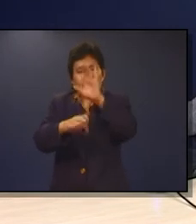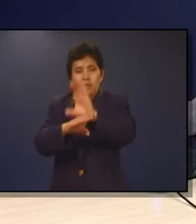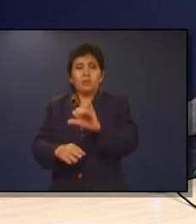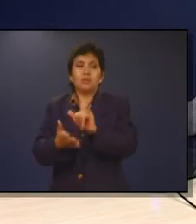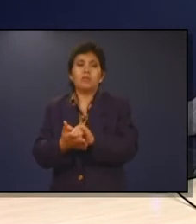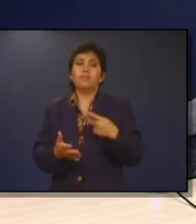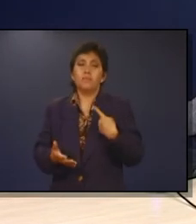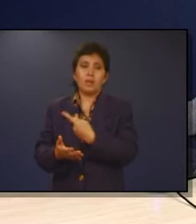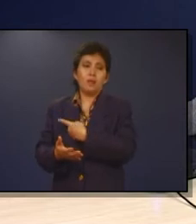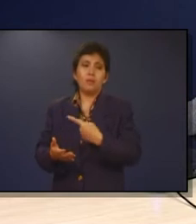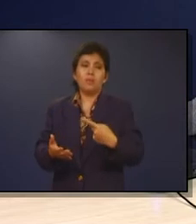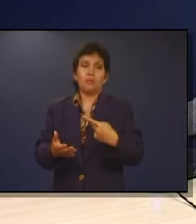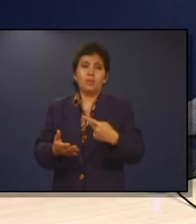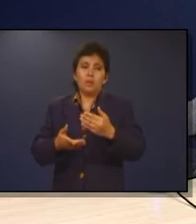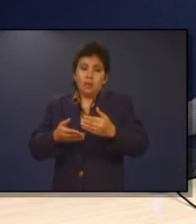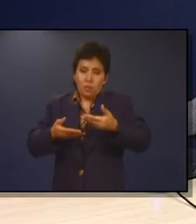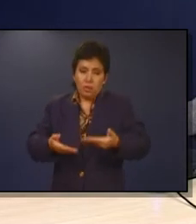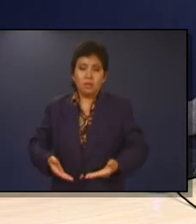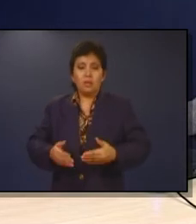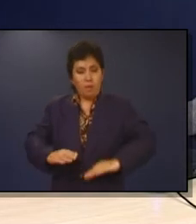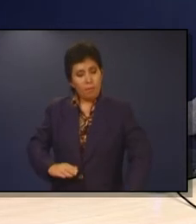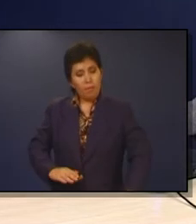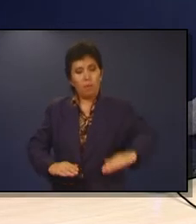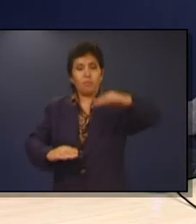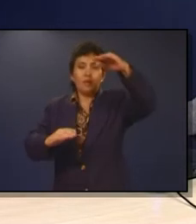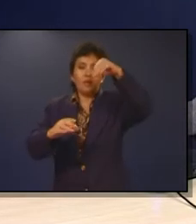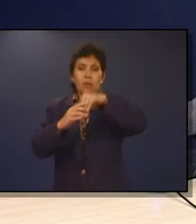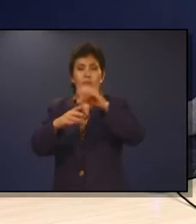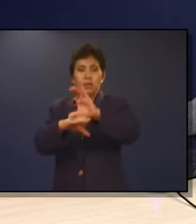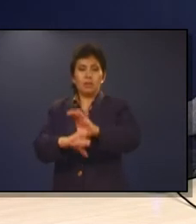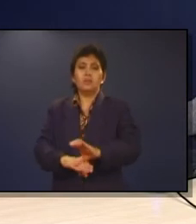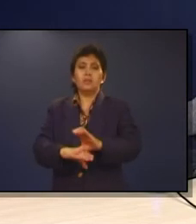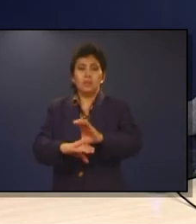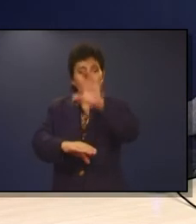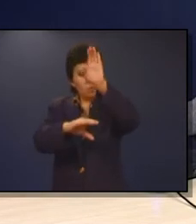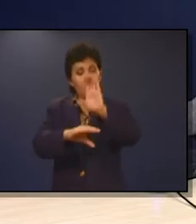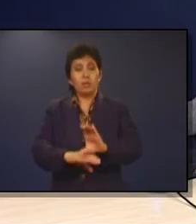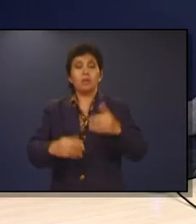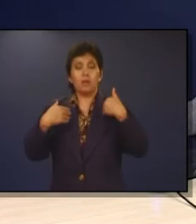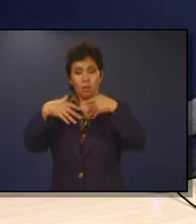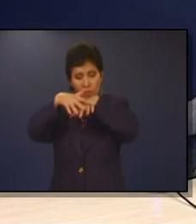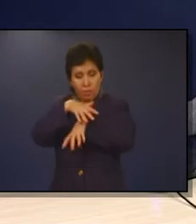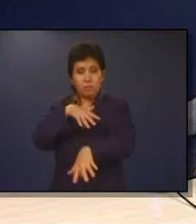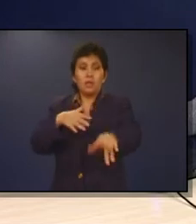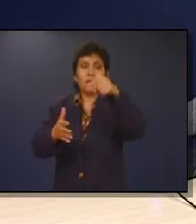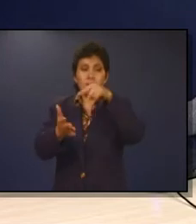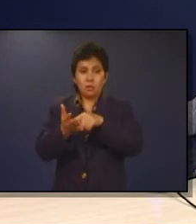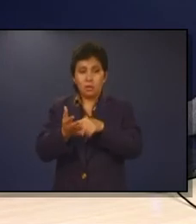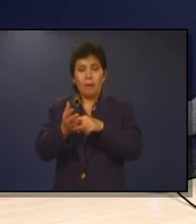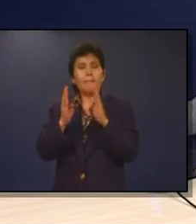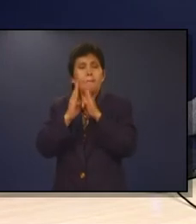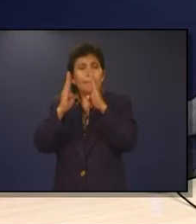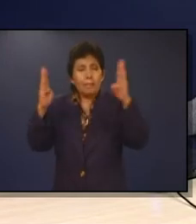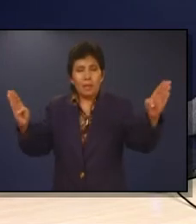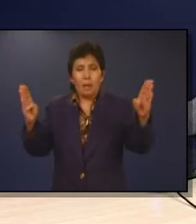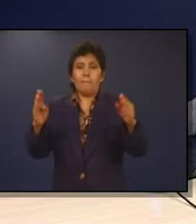Now, however, to any extent, we are bound by our culture, for sure. As culture is what our root is, it's a